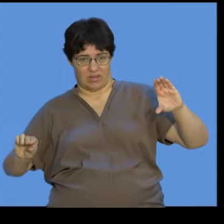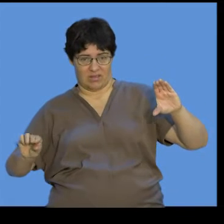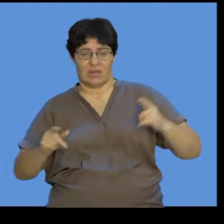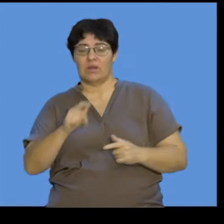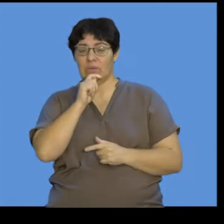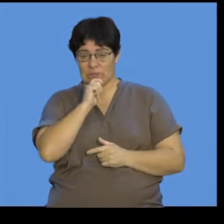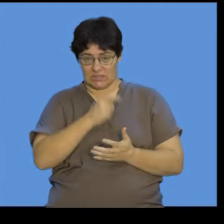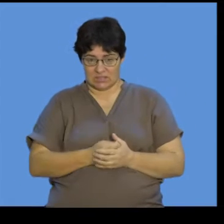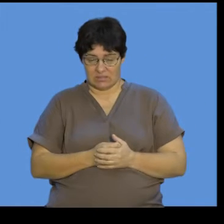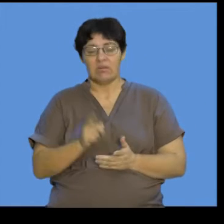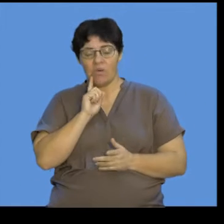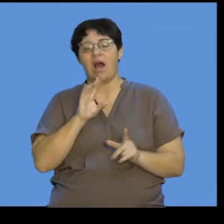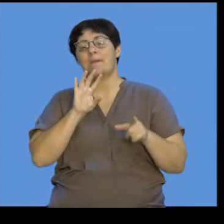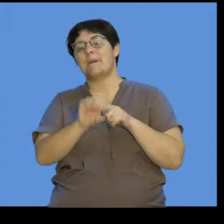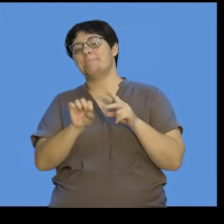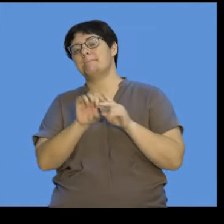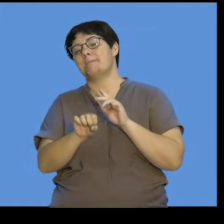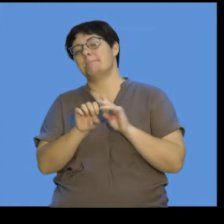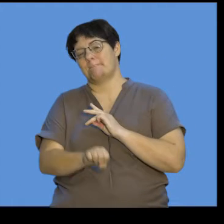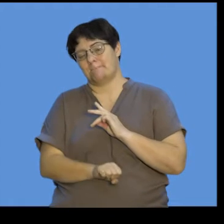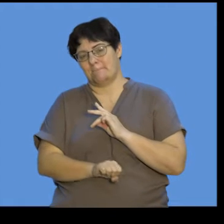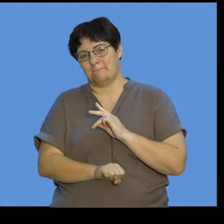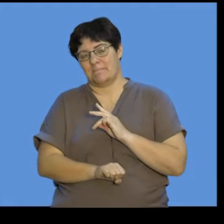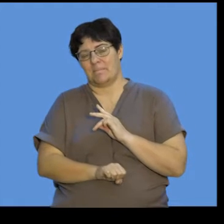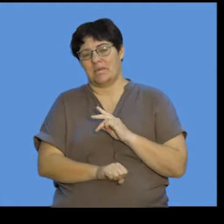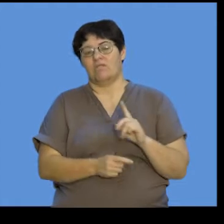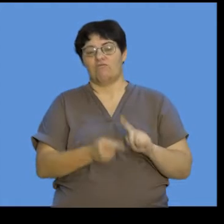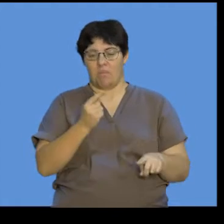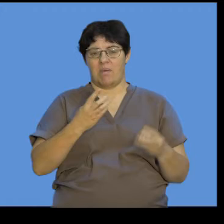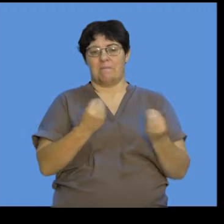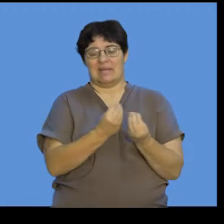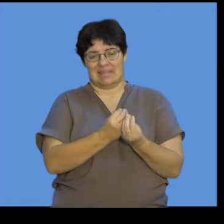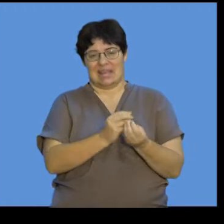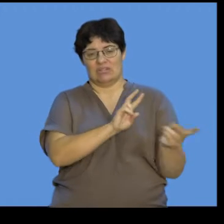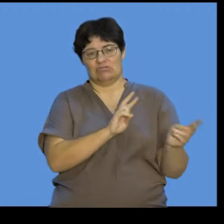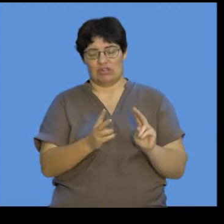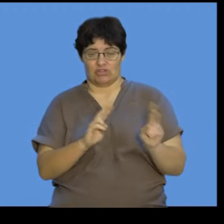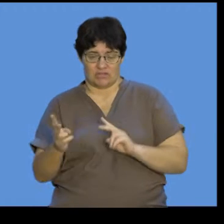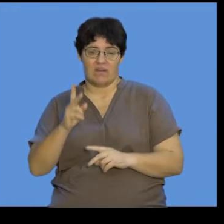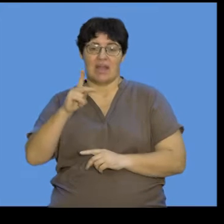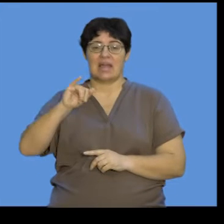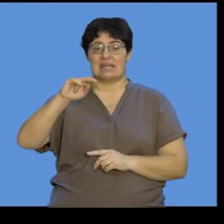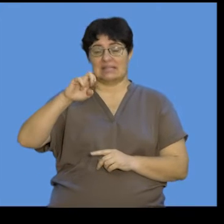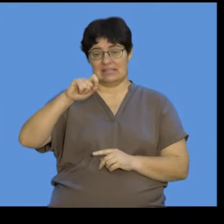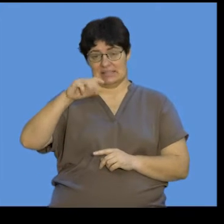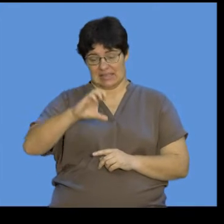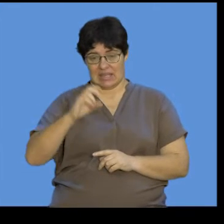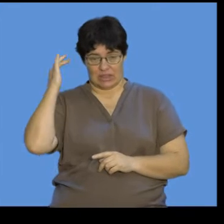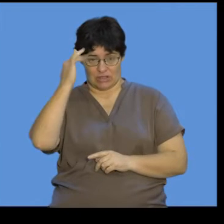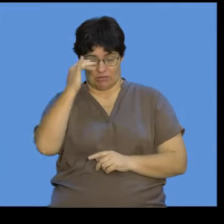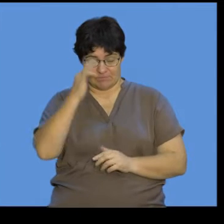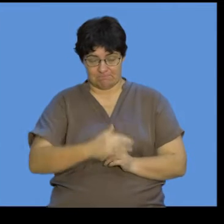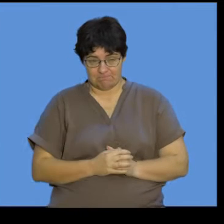we are going to discover, about the nature of matter in as far as the kinetic molecular theory,